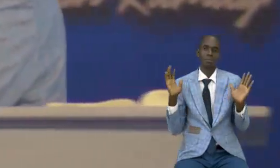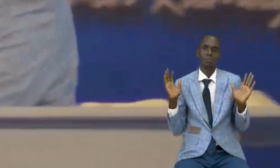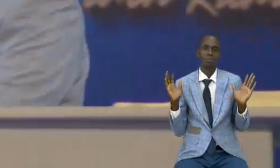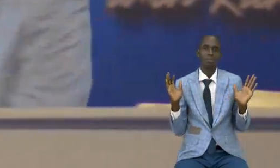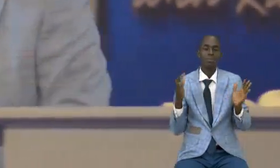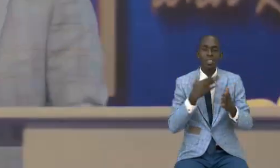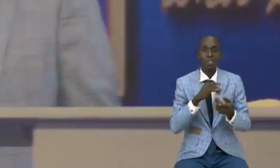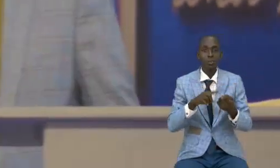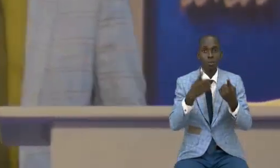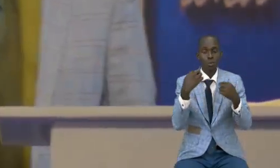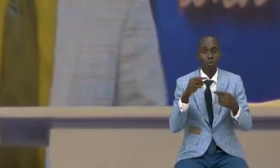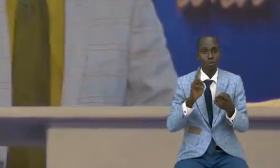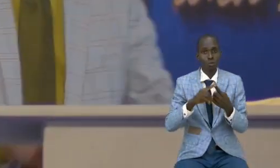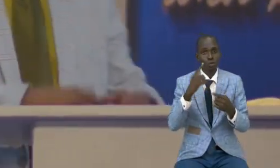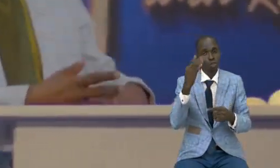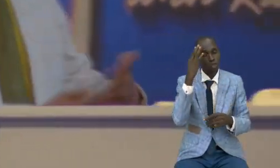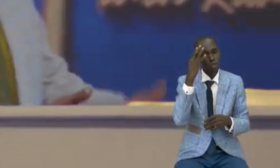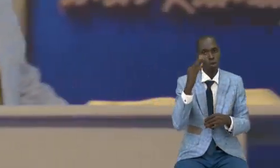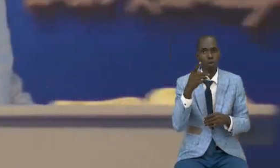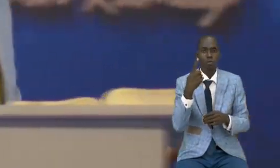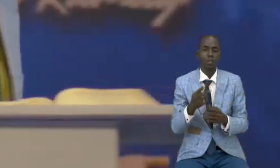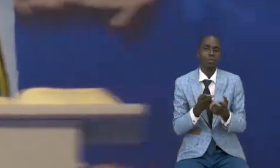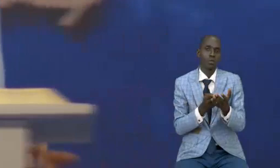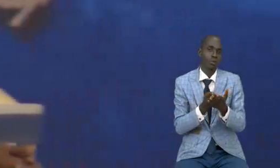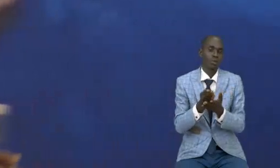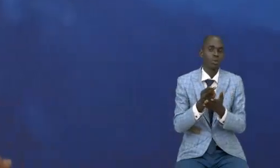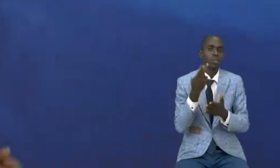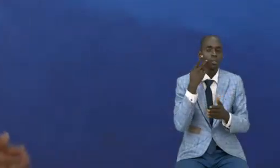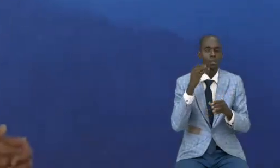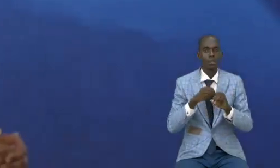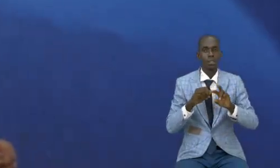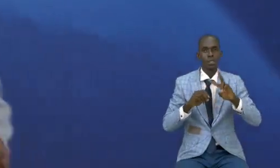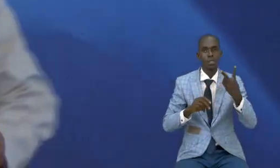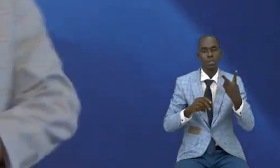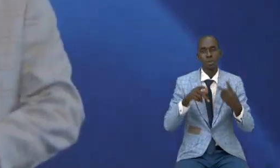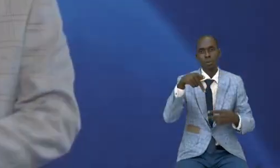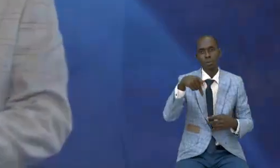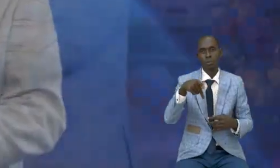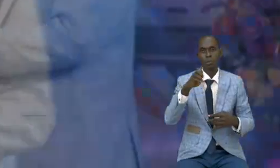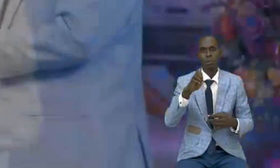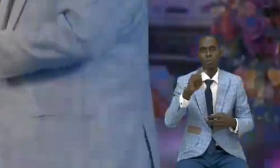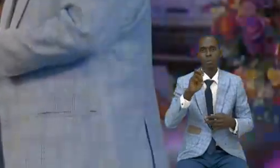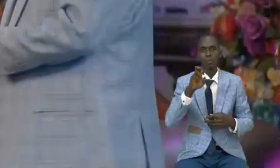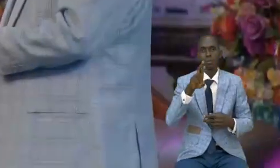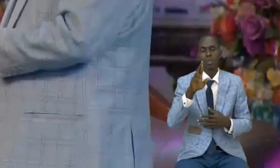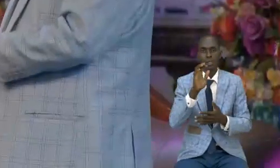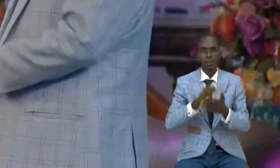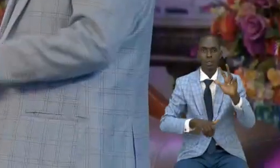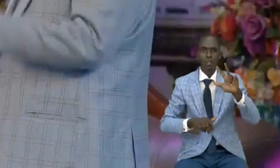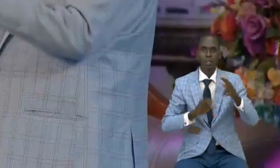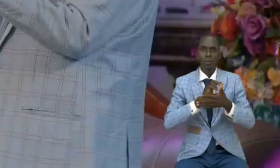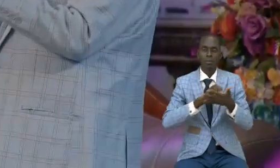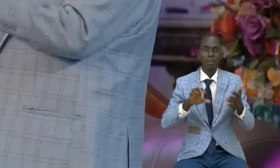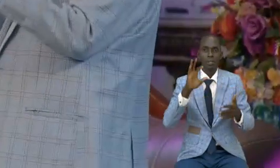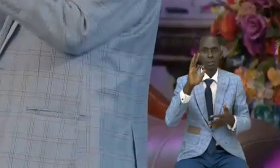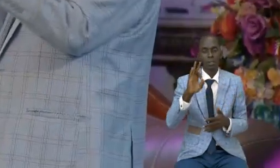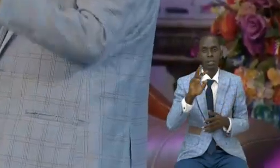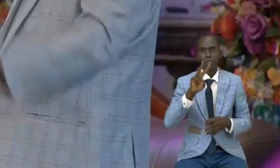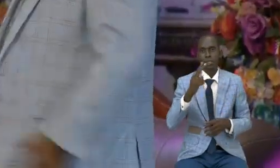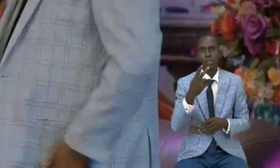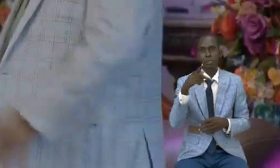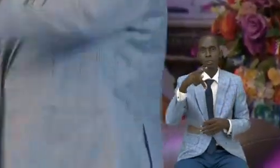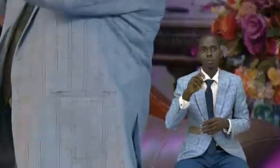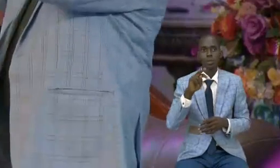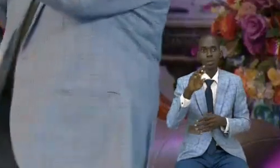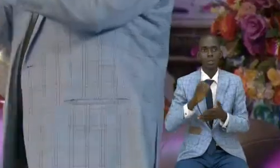the knowledge of the truth. Look at 2 Peter there, chapter 3. We're looking at verse 9. In 2 Peter chapter